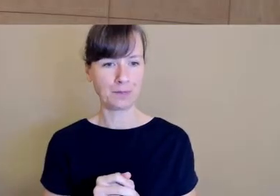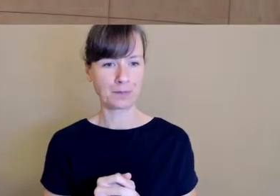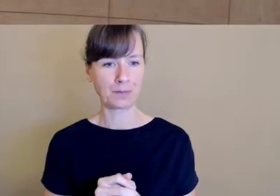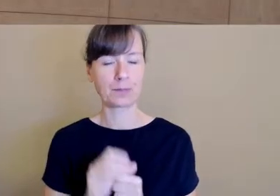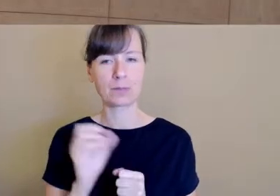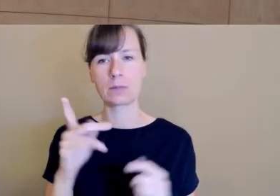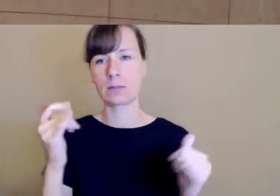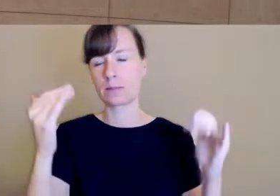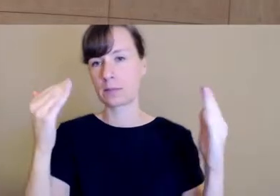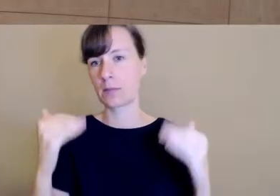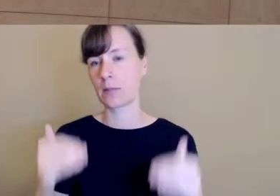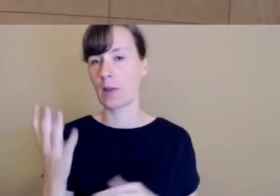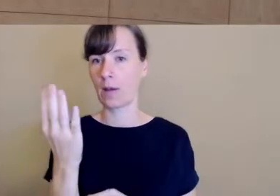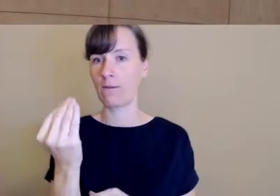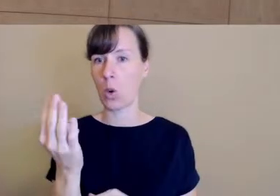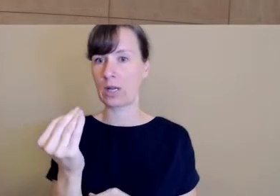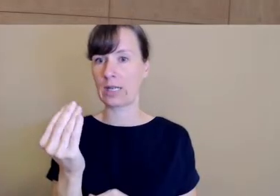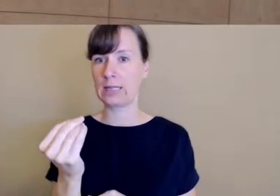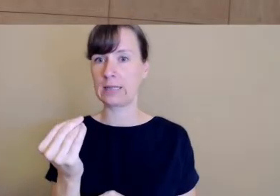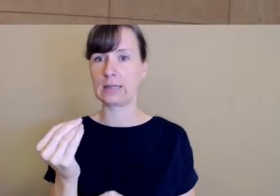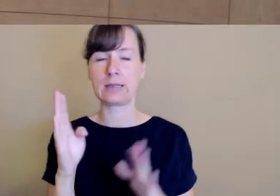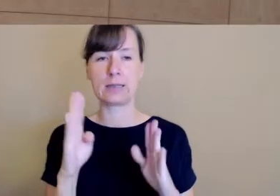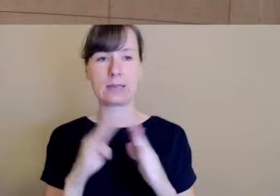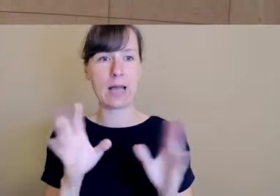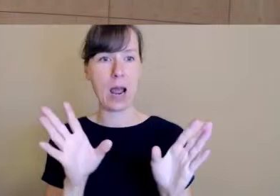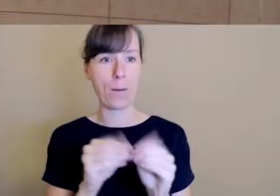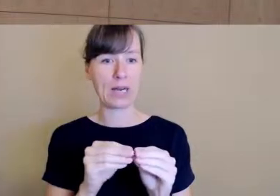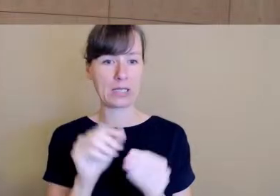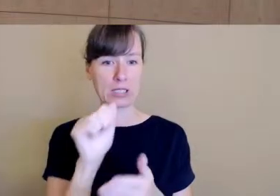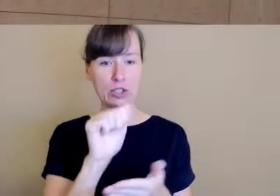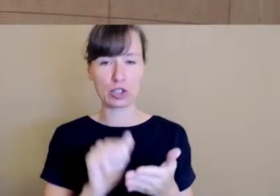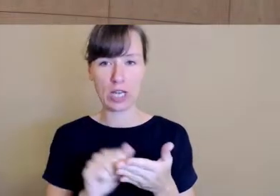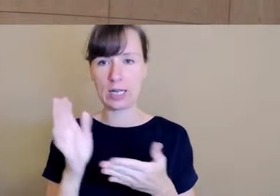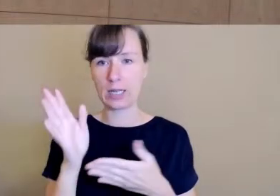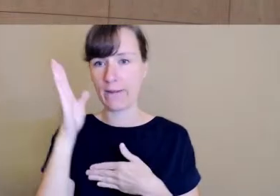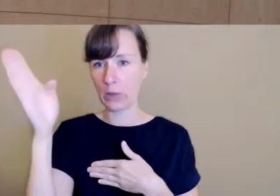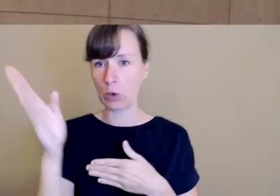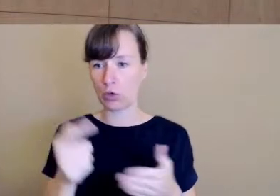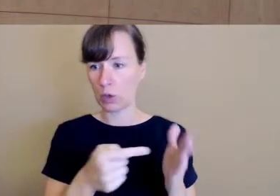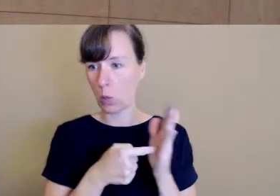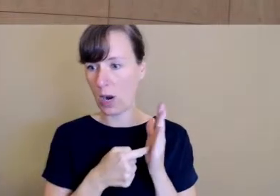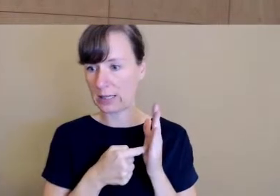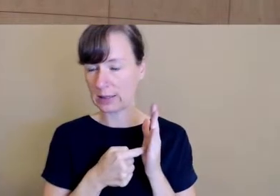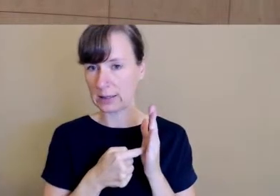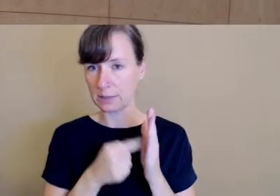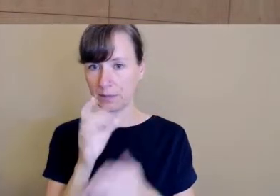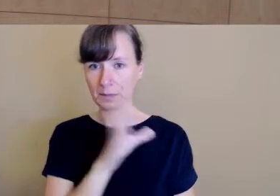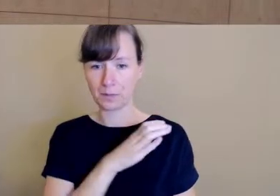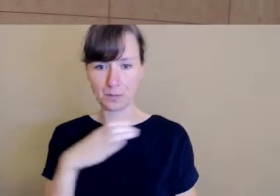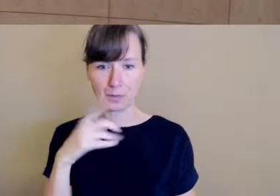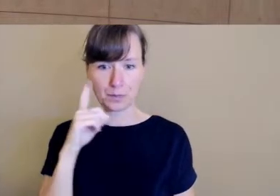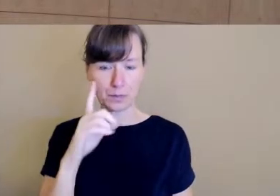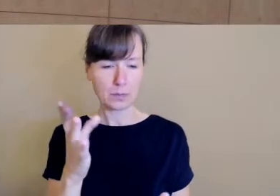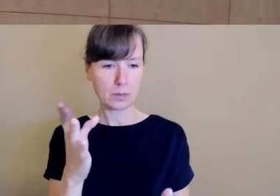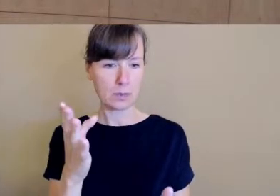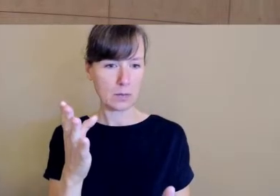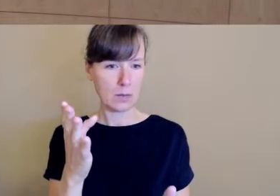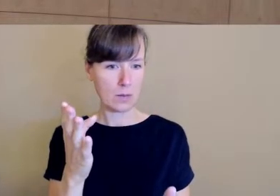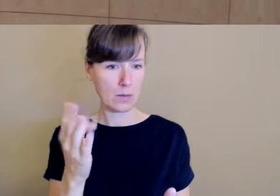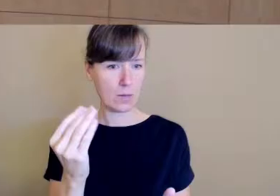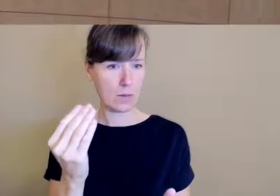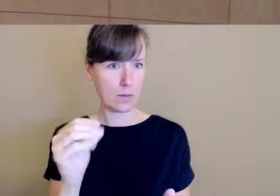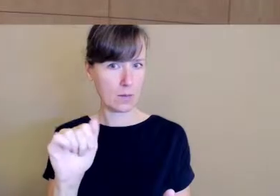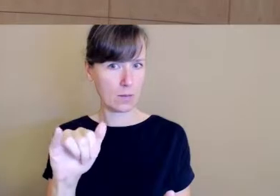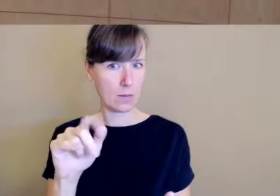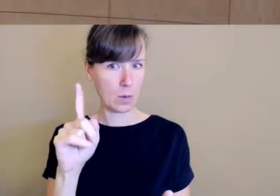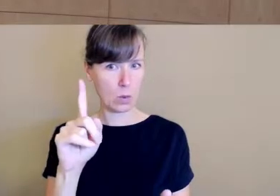item 14, town meeting agenda and future requests. Council for the 14th of May. Okay, sorry,